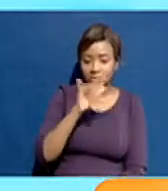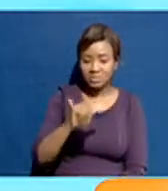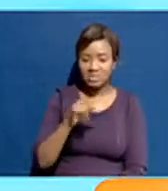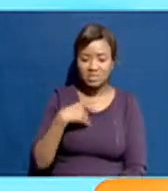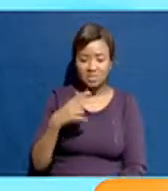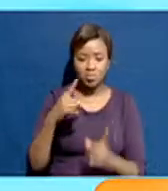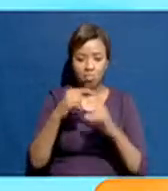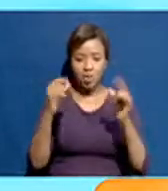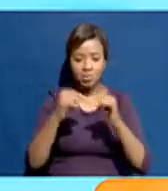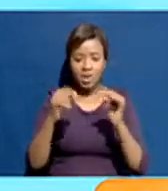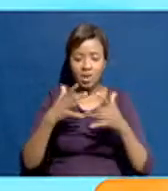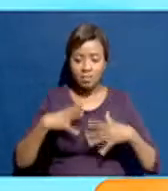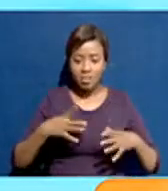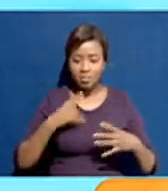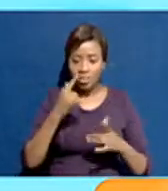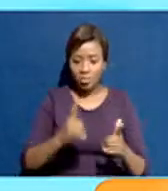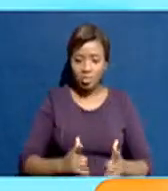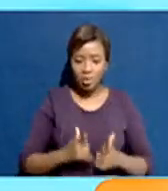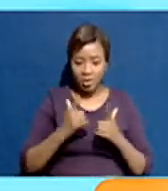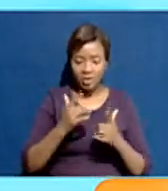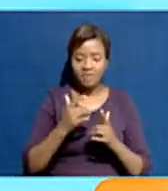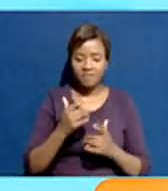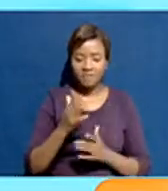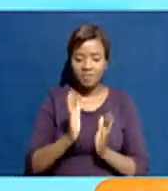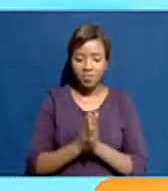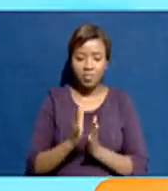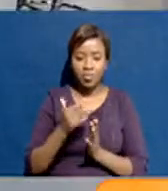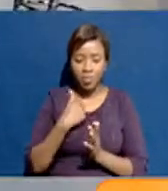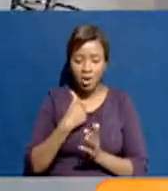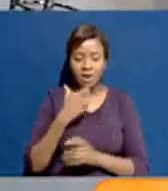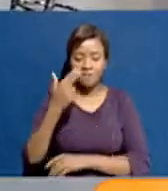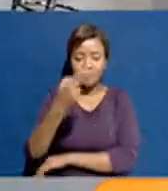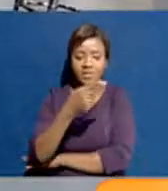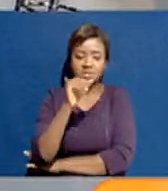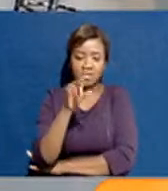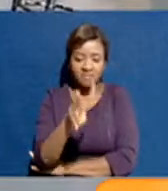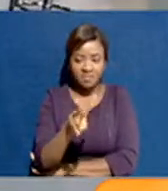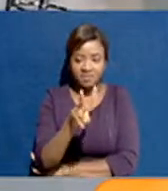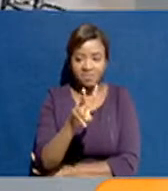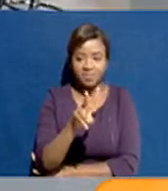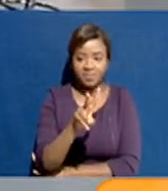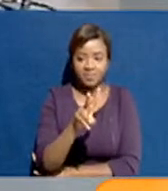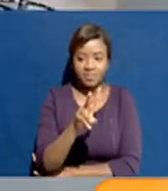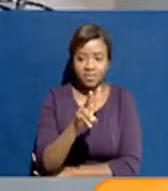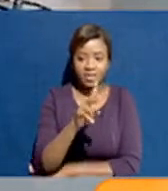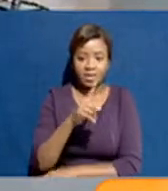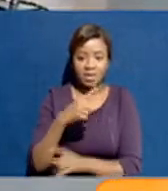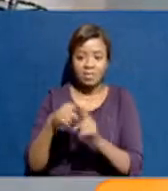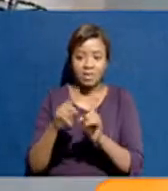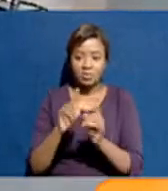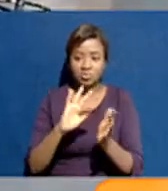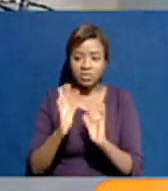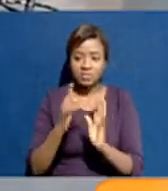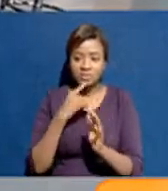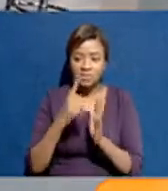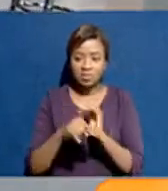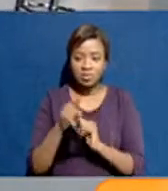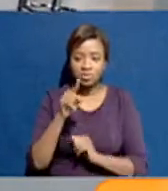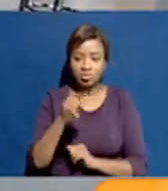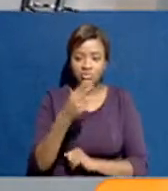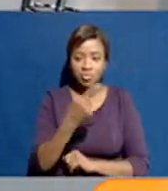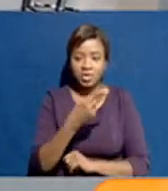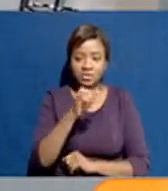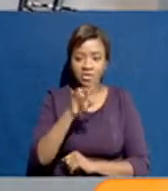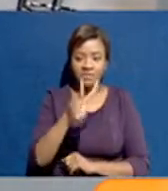the people who live with HIV, but sometimes also we are told you are HIV positive until you are